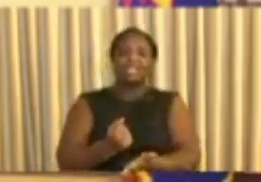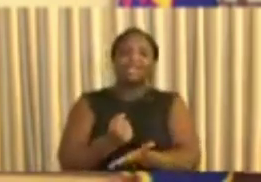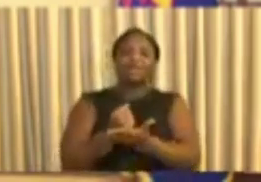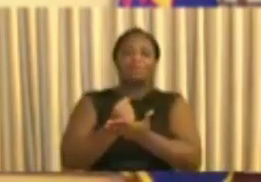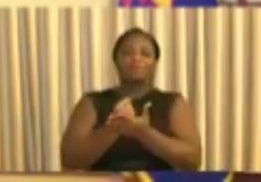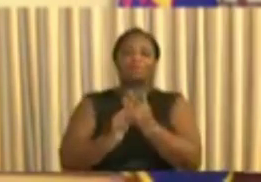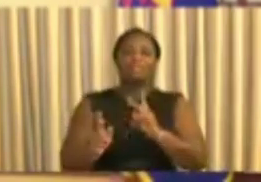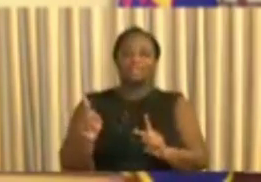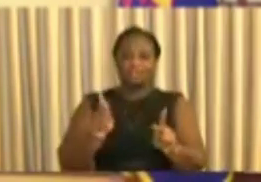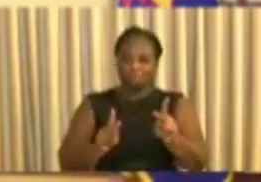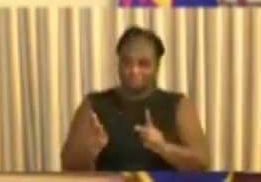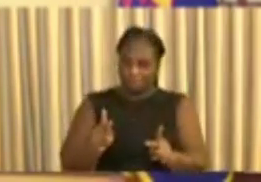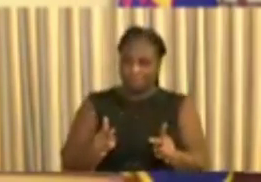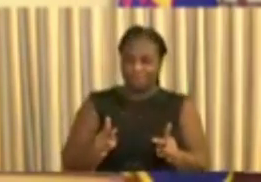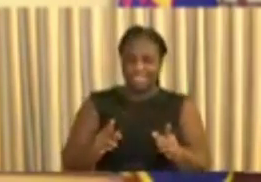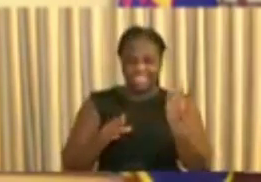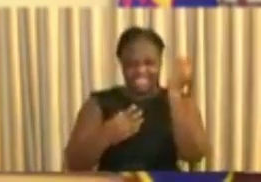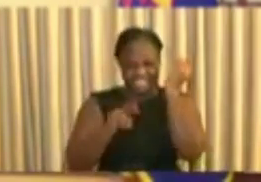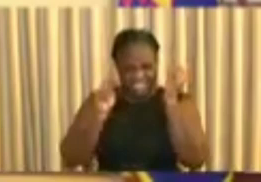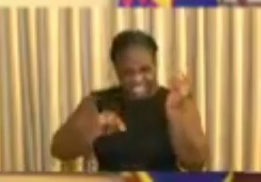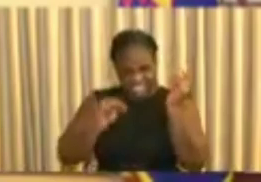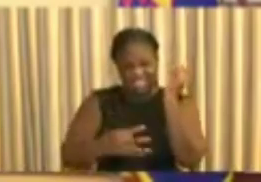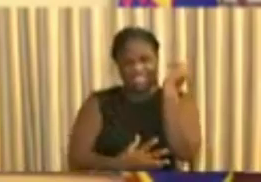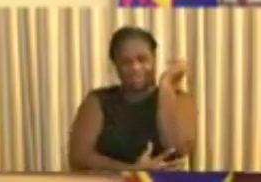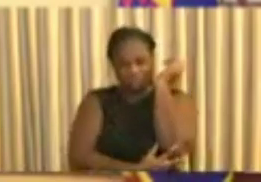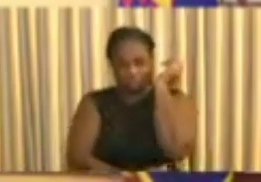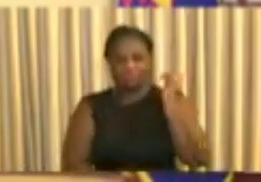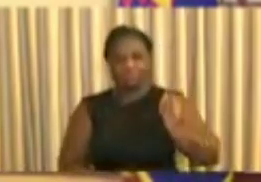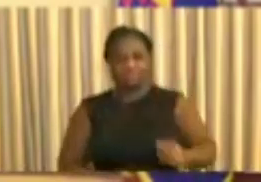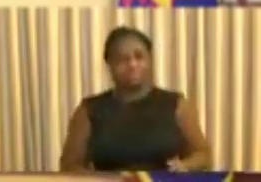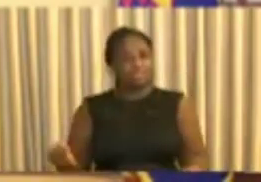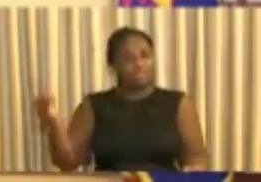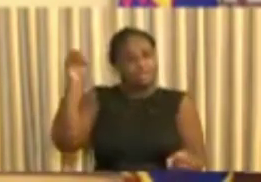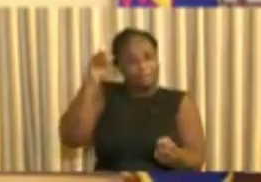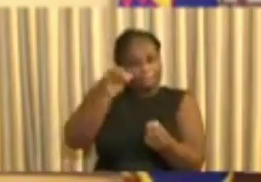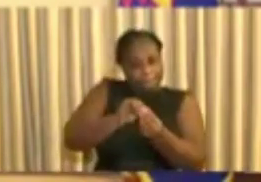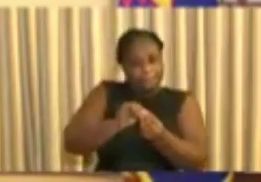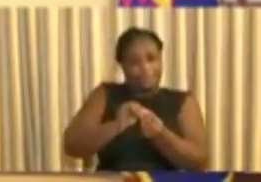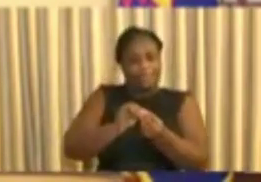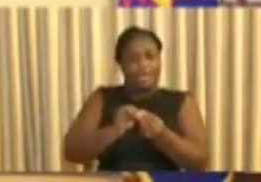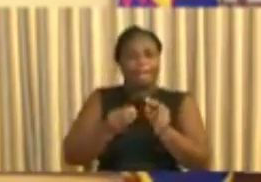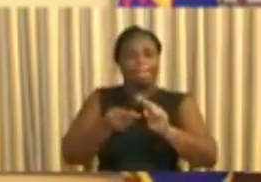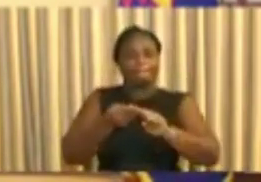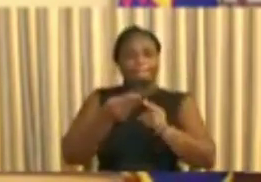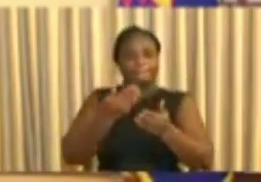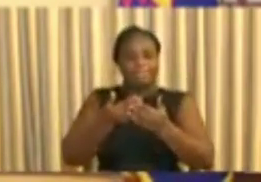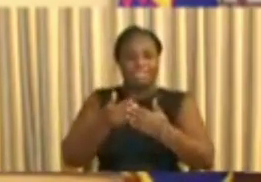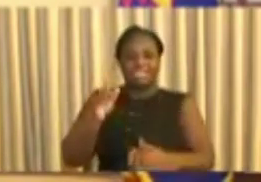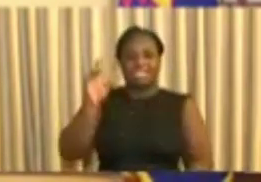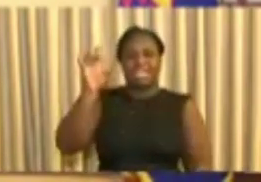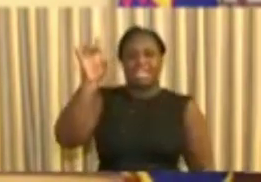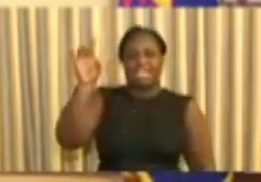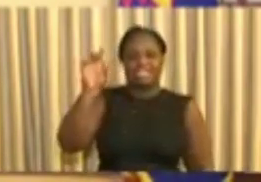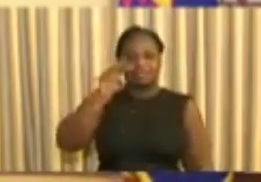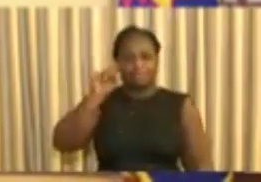welfare of the needy and the vulnerable. A total amount of some